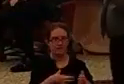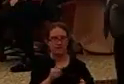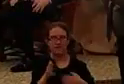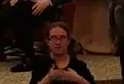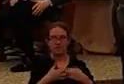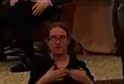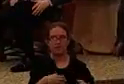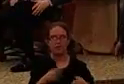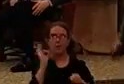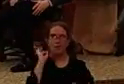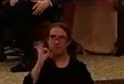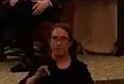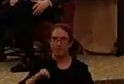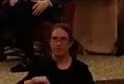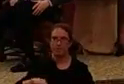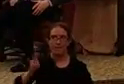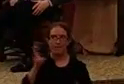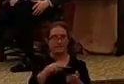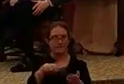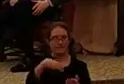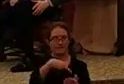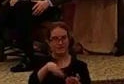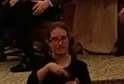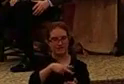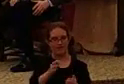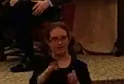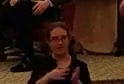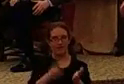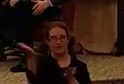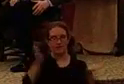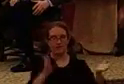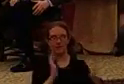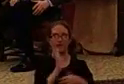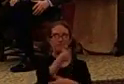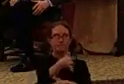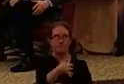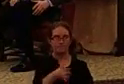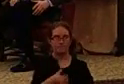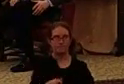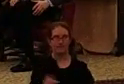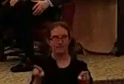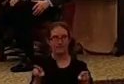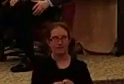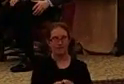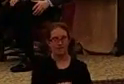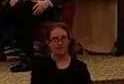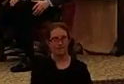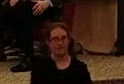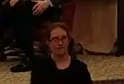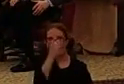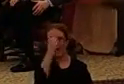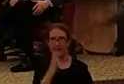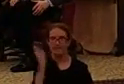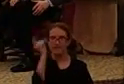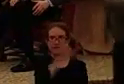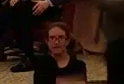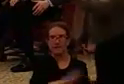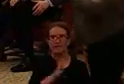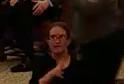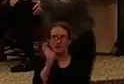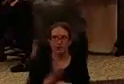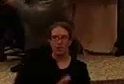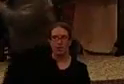didn't matter who was preaching. He was dancing, and every service after that was the same. I asked him that day at the